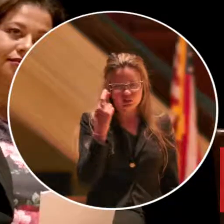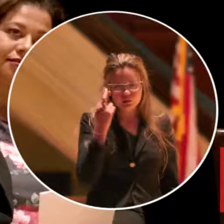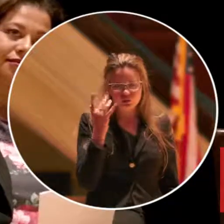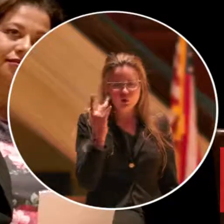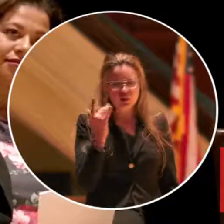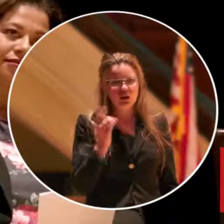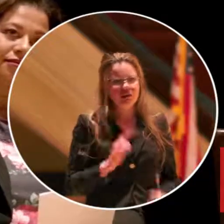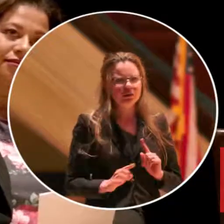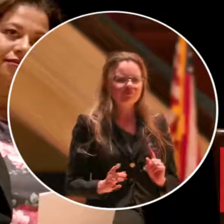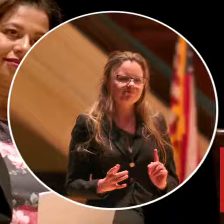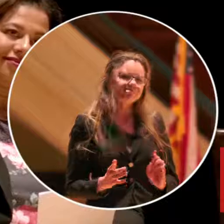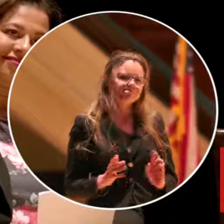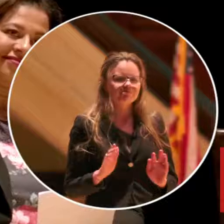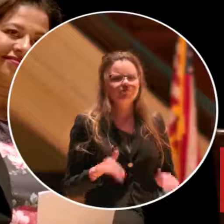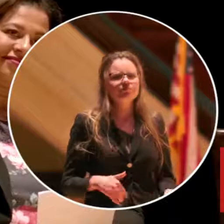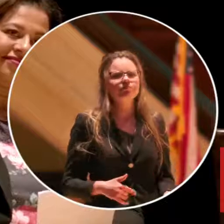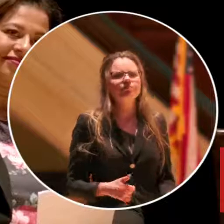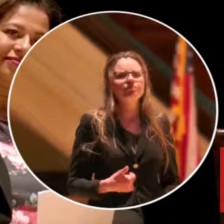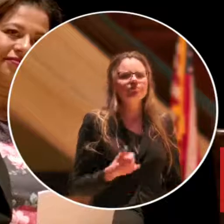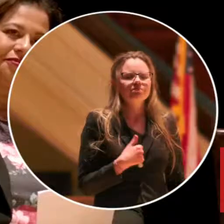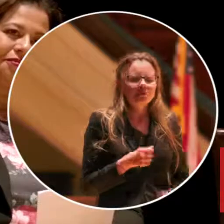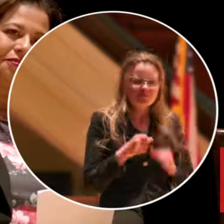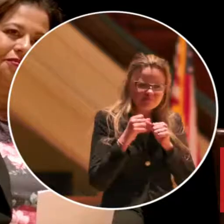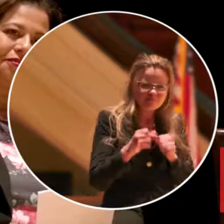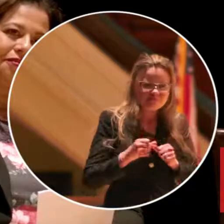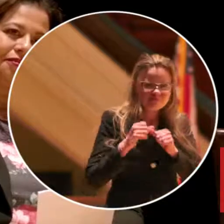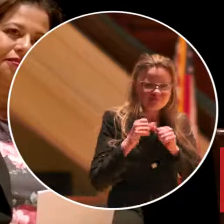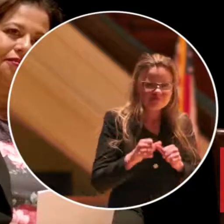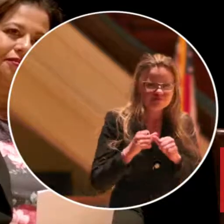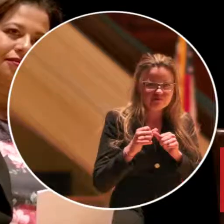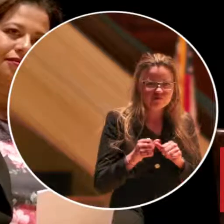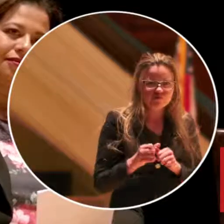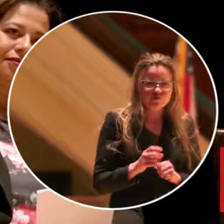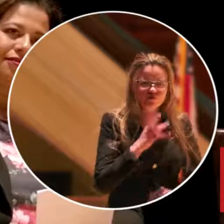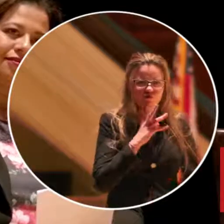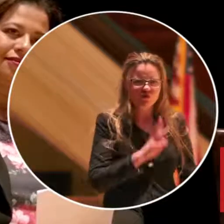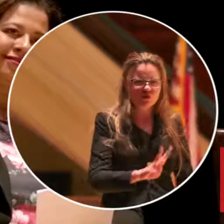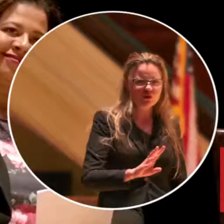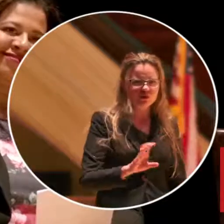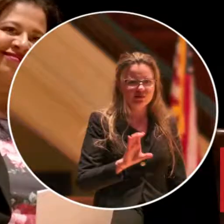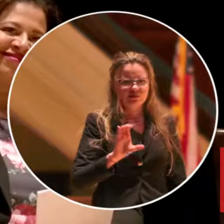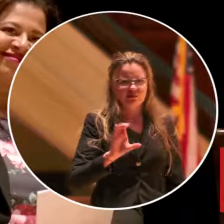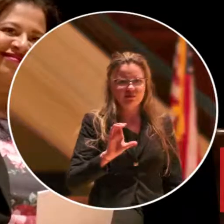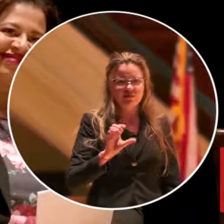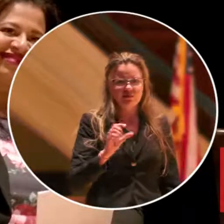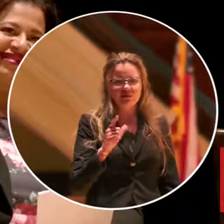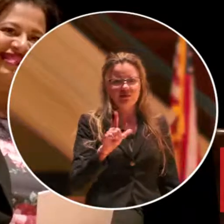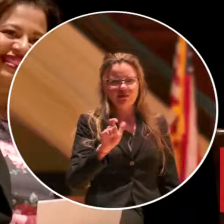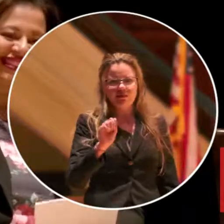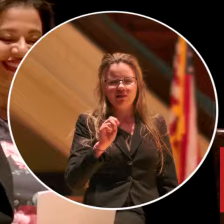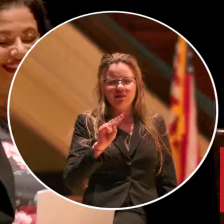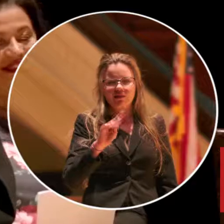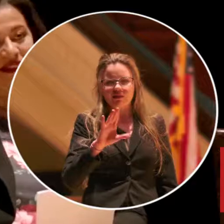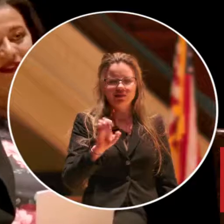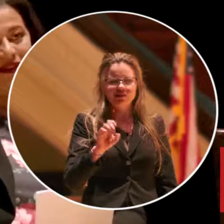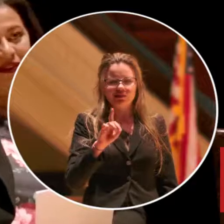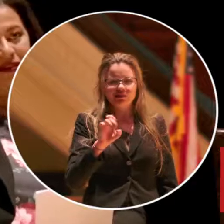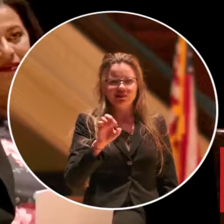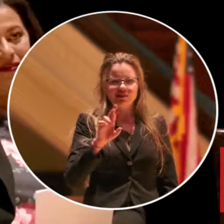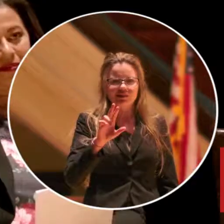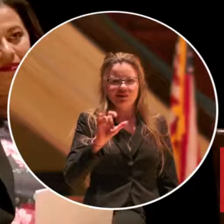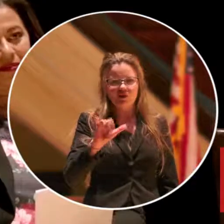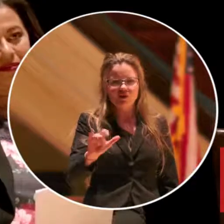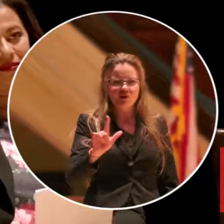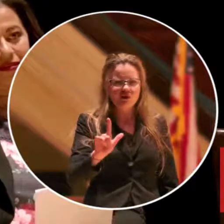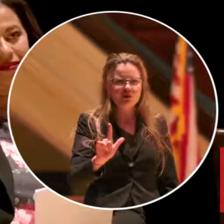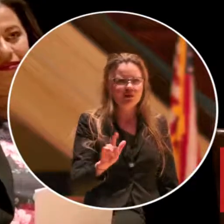without making any headway. I was like a 4-year-old Clarence Darrow, impassionately arguing my case, and she the weary